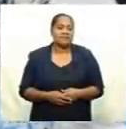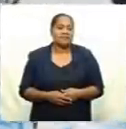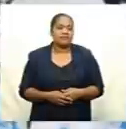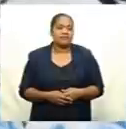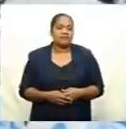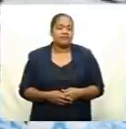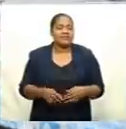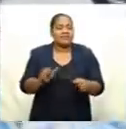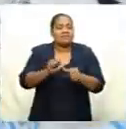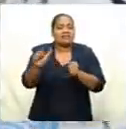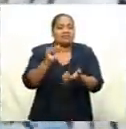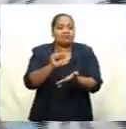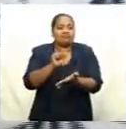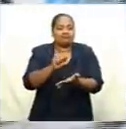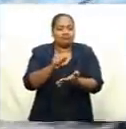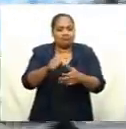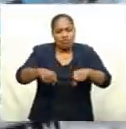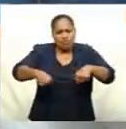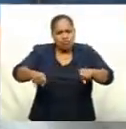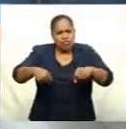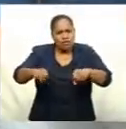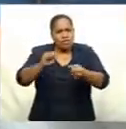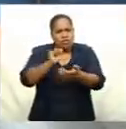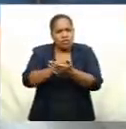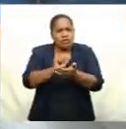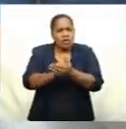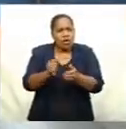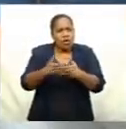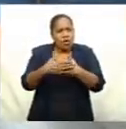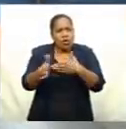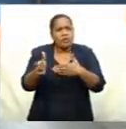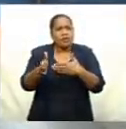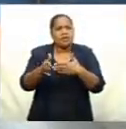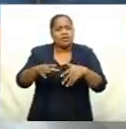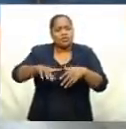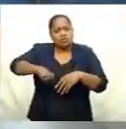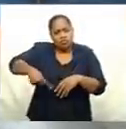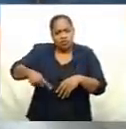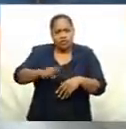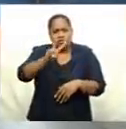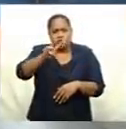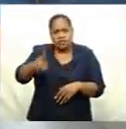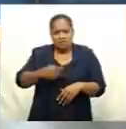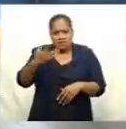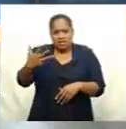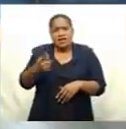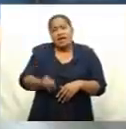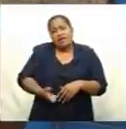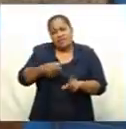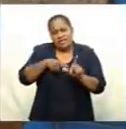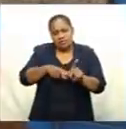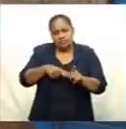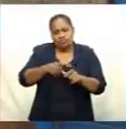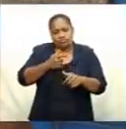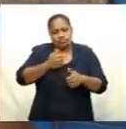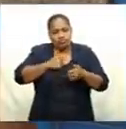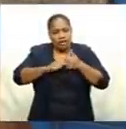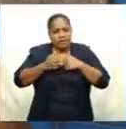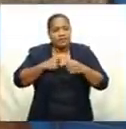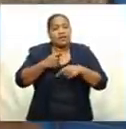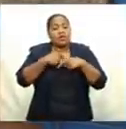The Best Roti Shop opened its first outlet in Suva in 2009 after years of struggle. We started from the scratch since